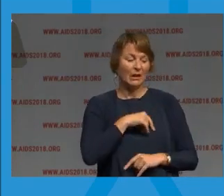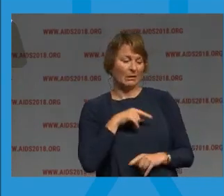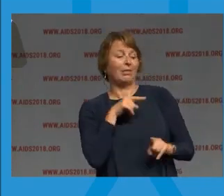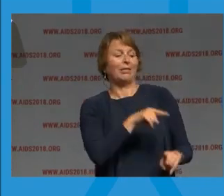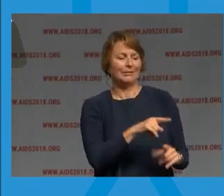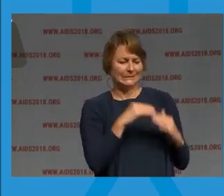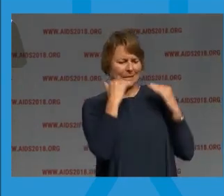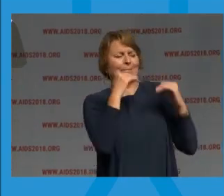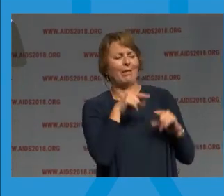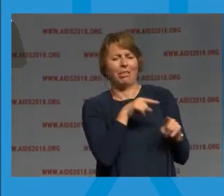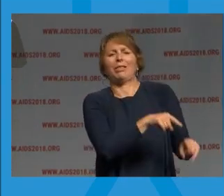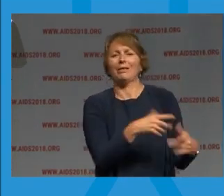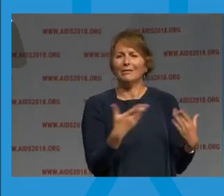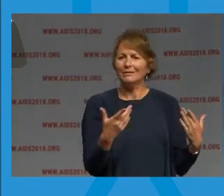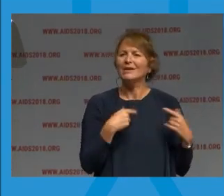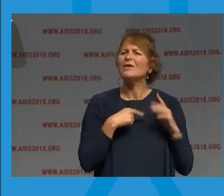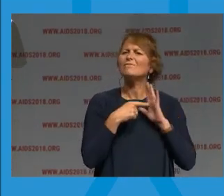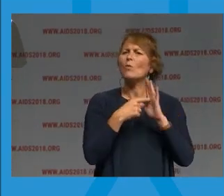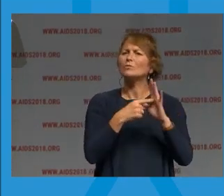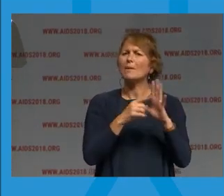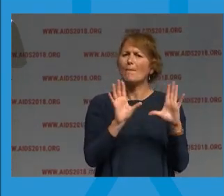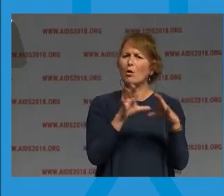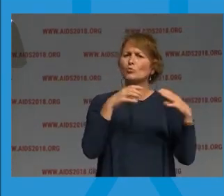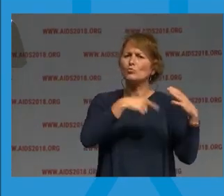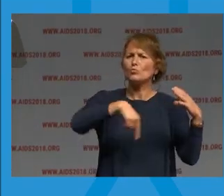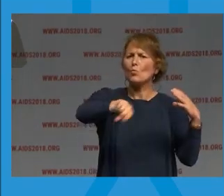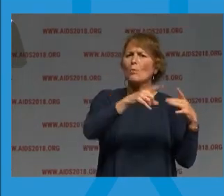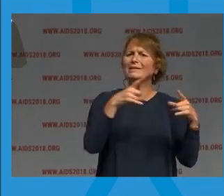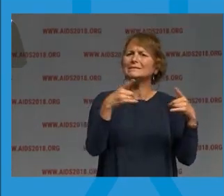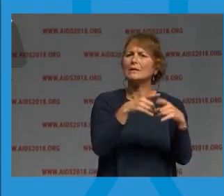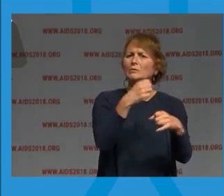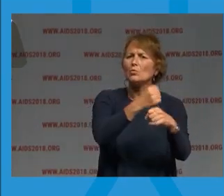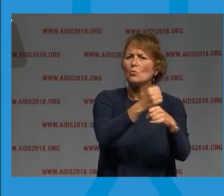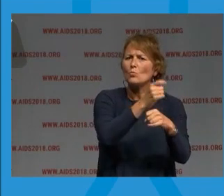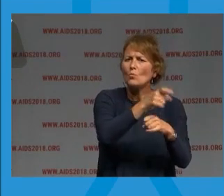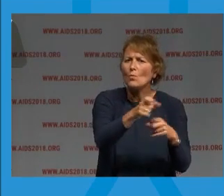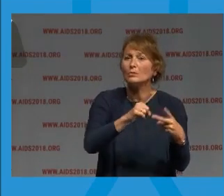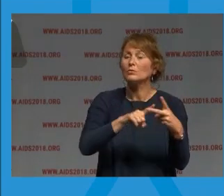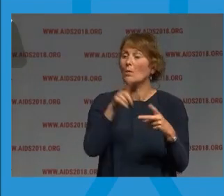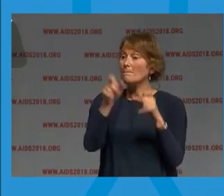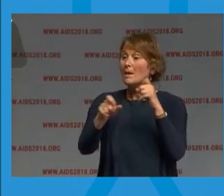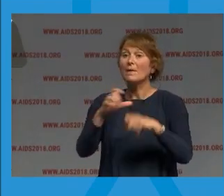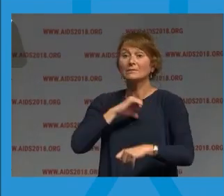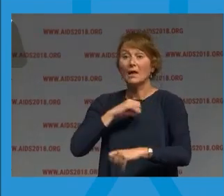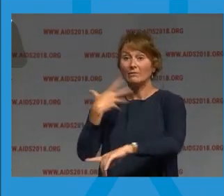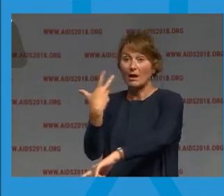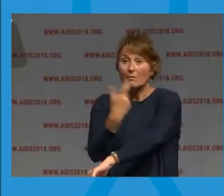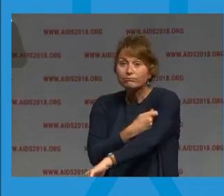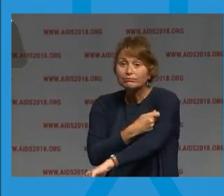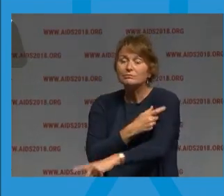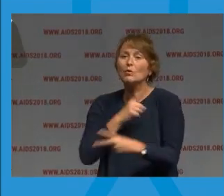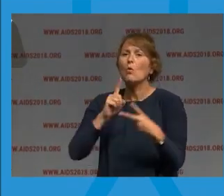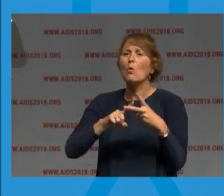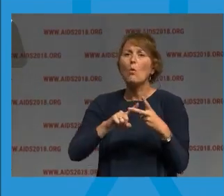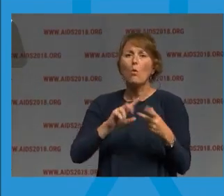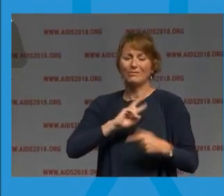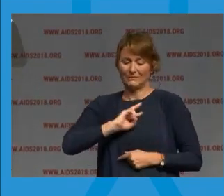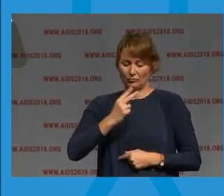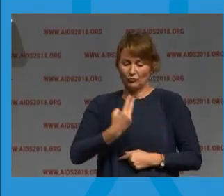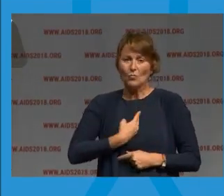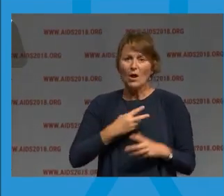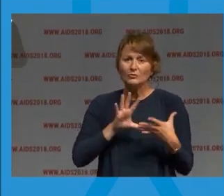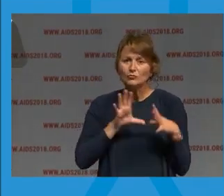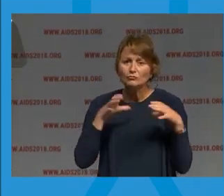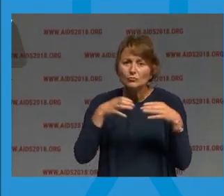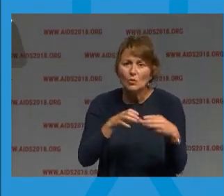discarded. Communities like sex workers, people who inject drugs, and our trans community, and